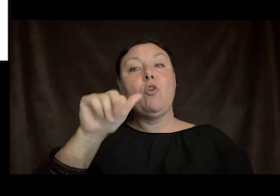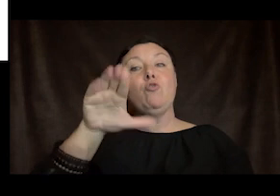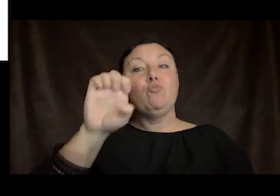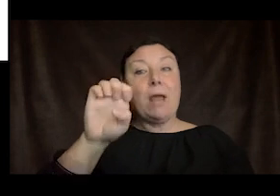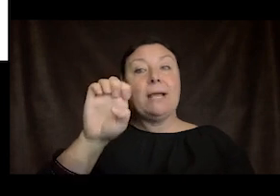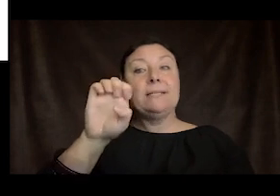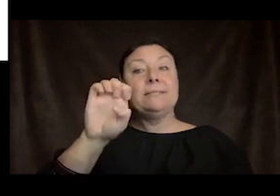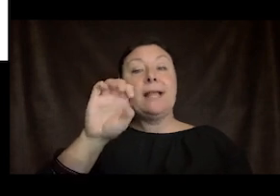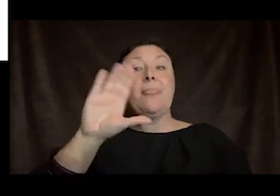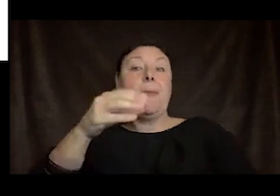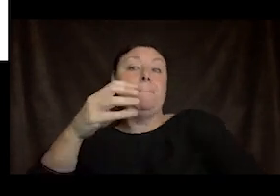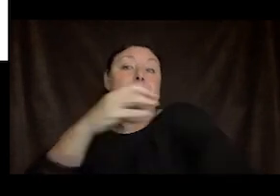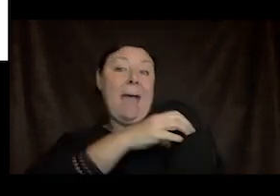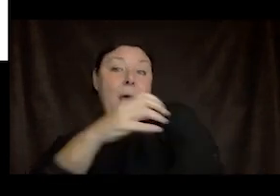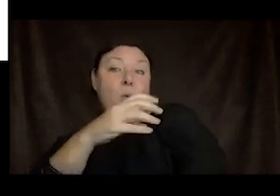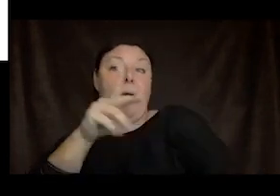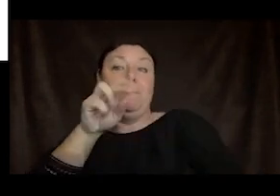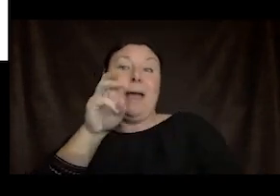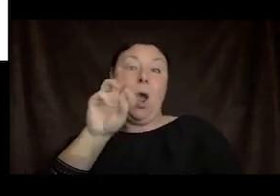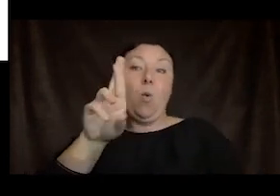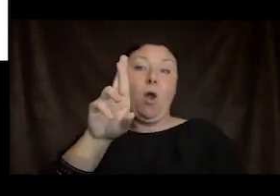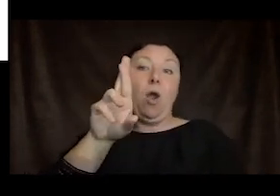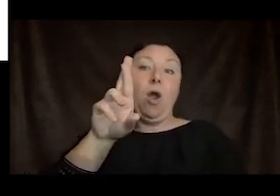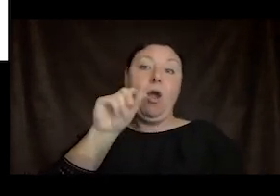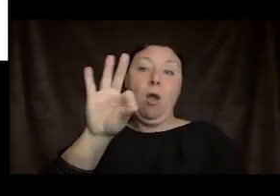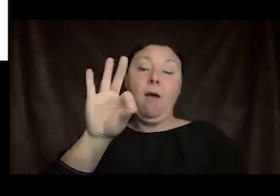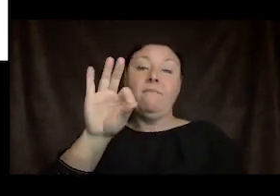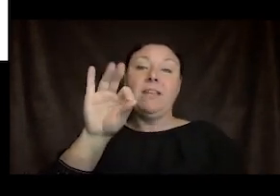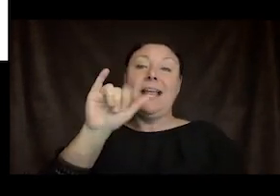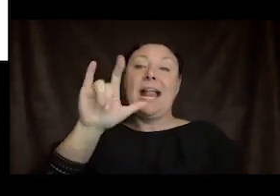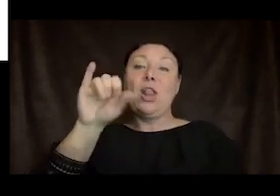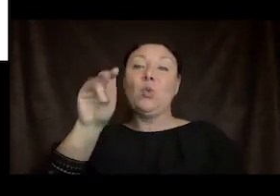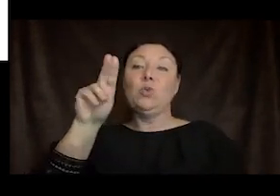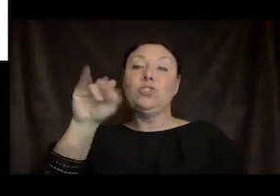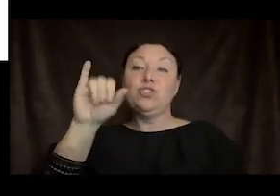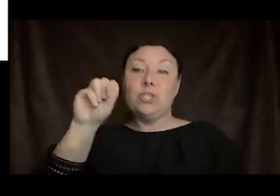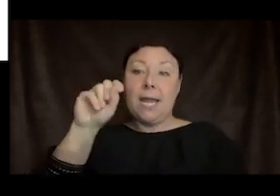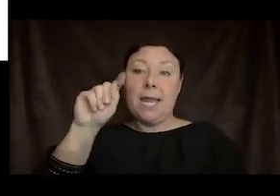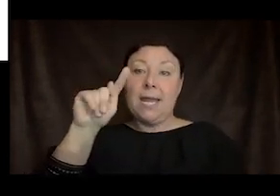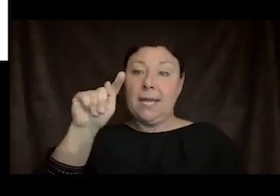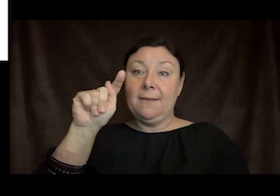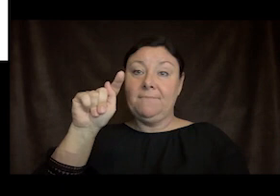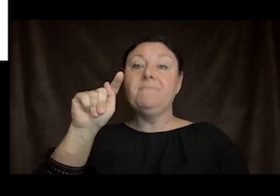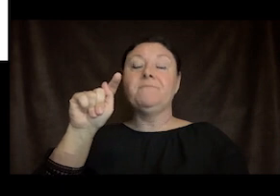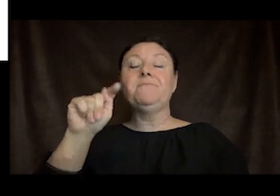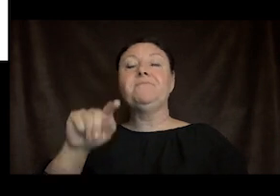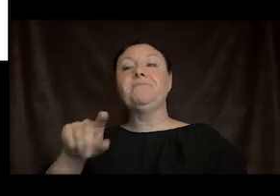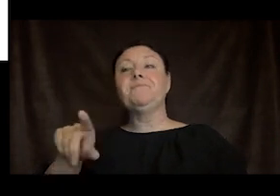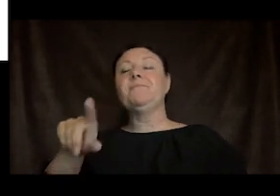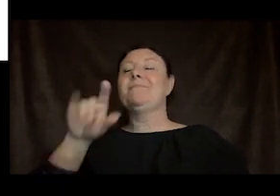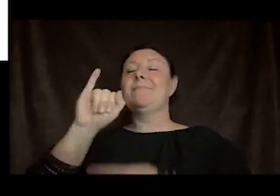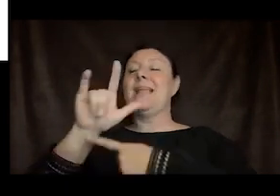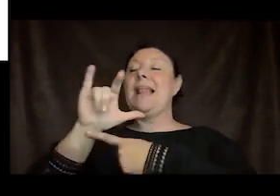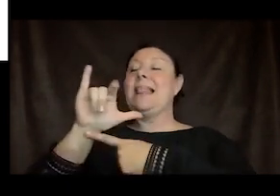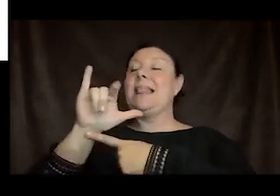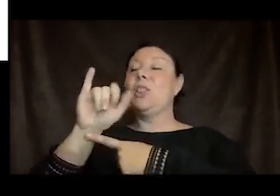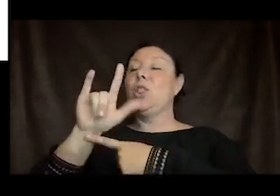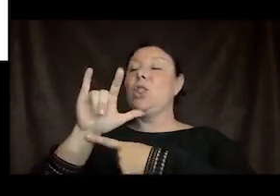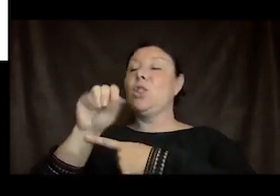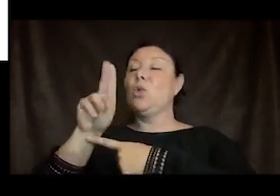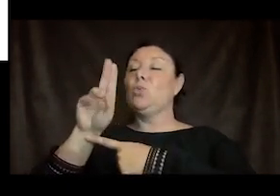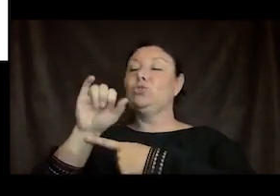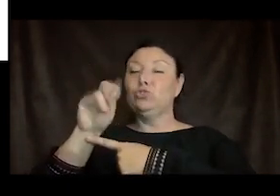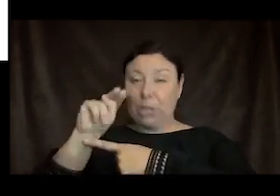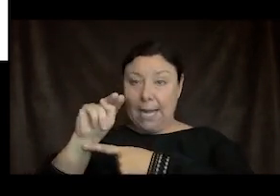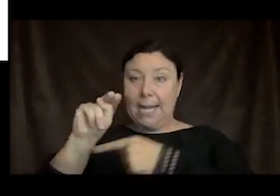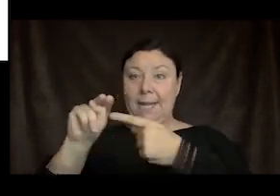Power of an Illusion. And it takes us historically through understanding how race was